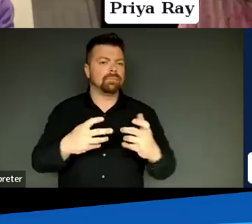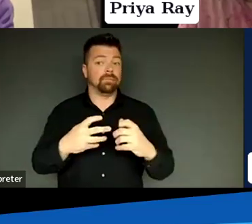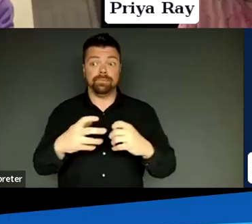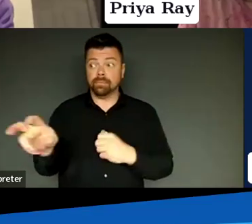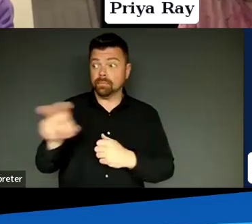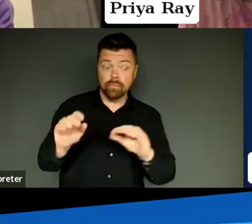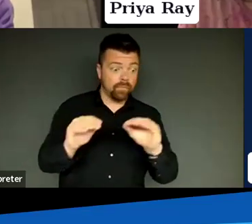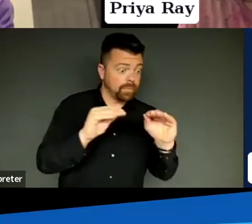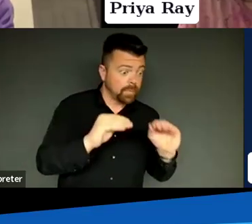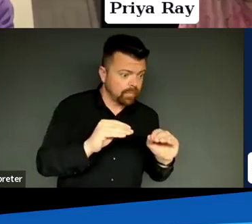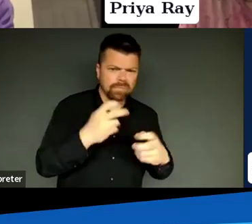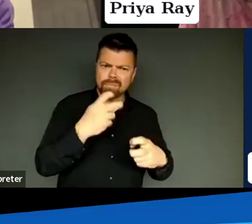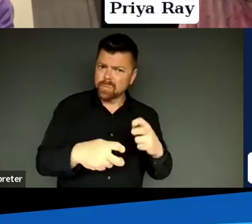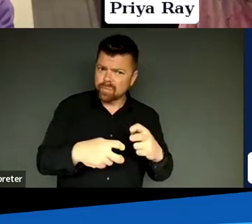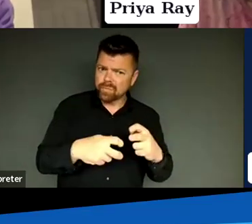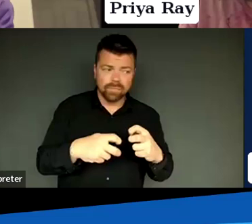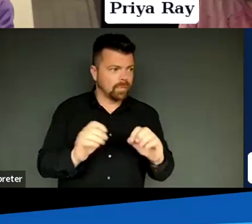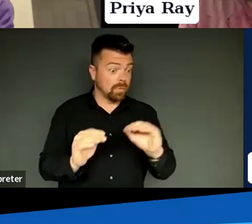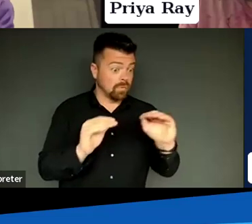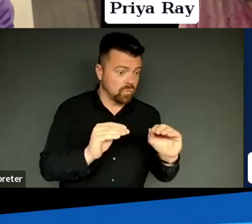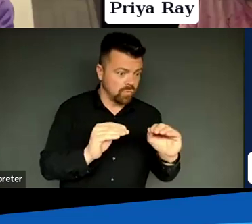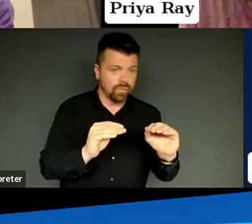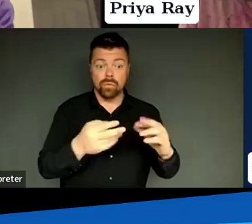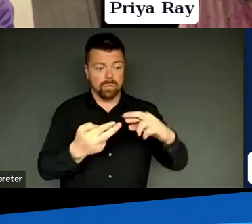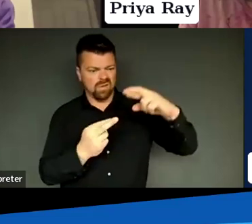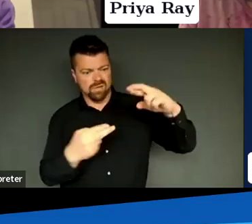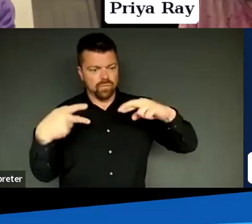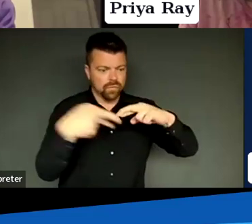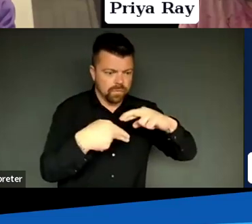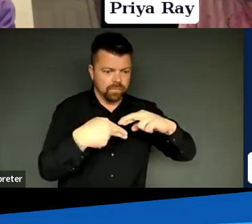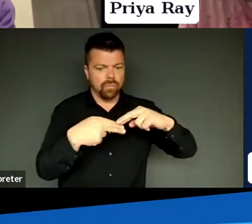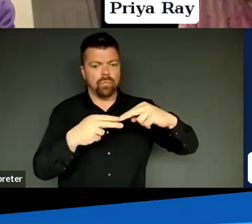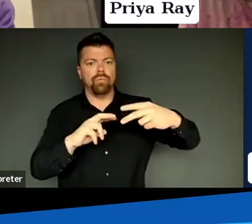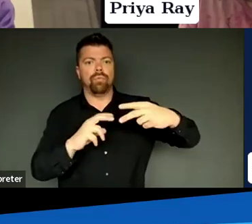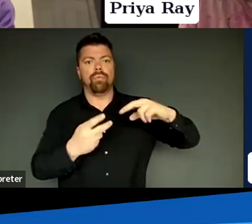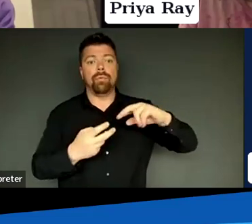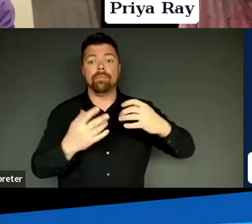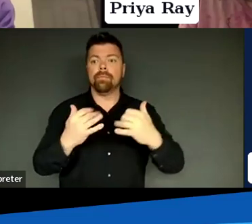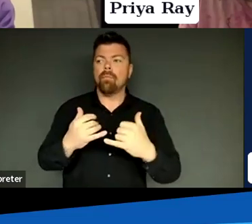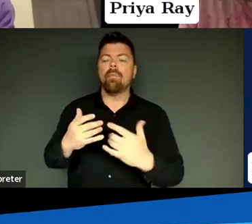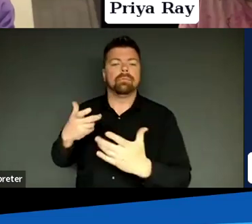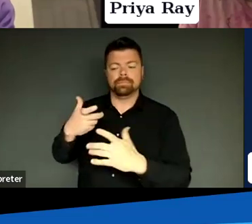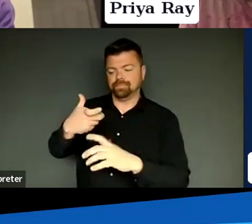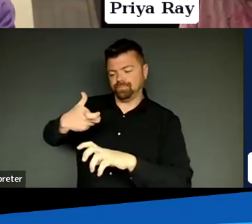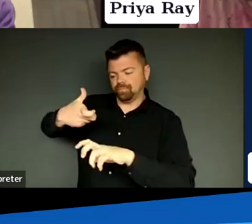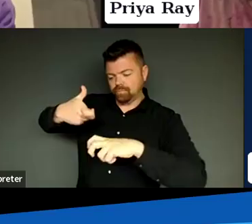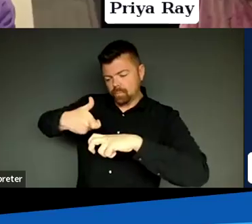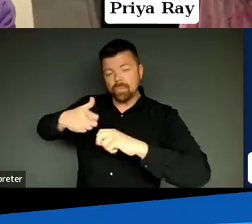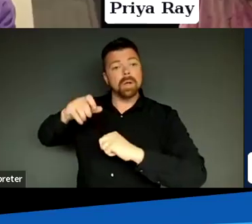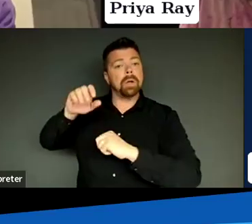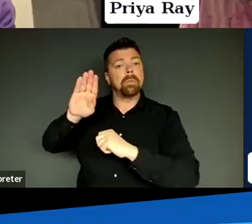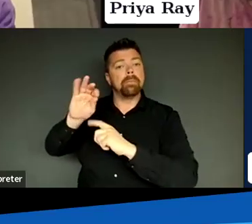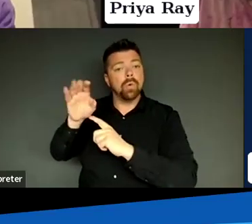they would cut it. But now I know more of people using Botox to loosen that up.